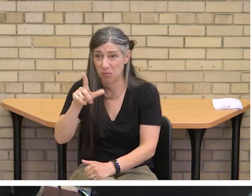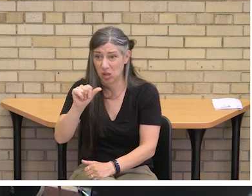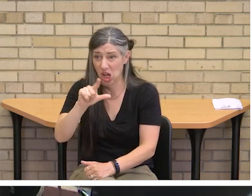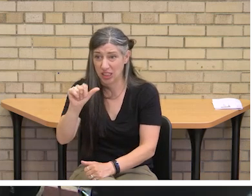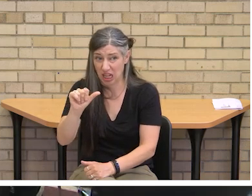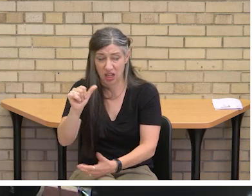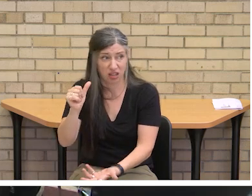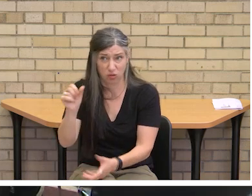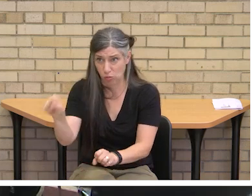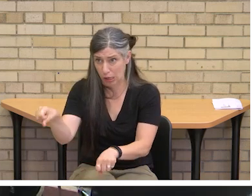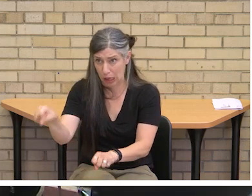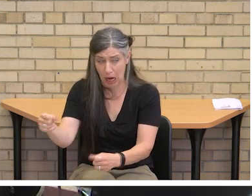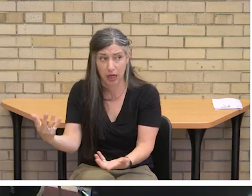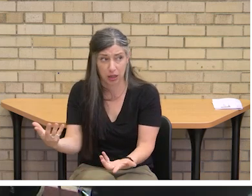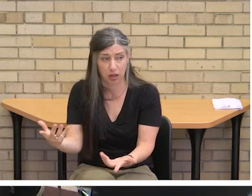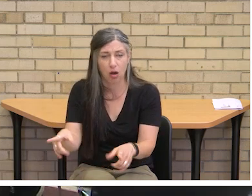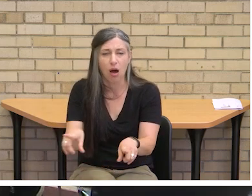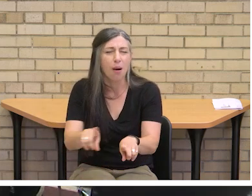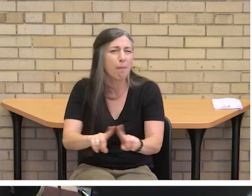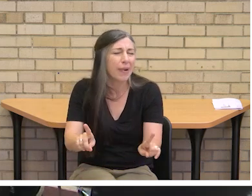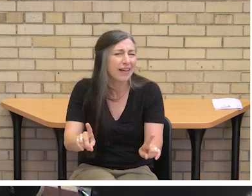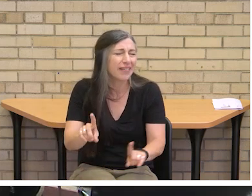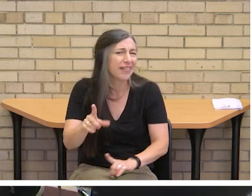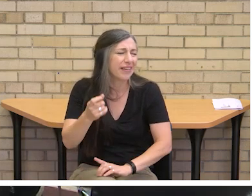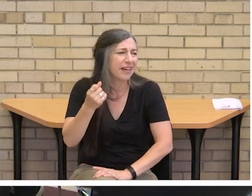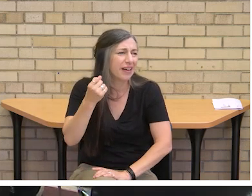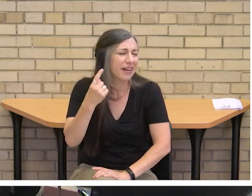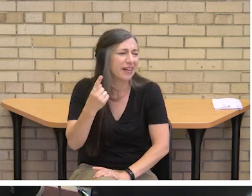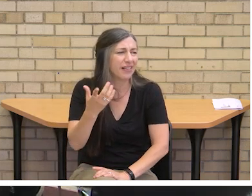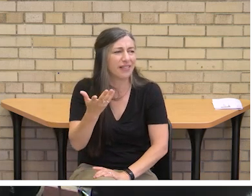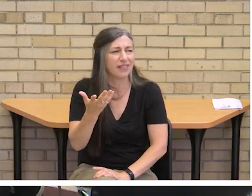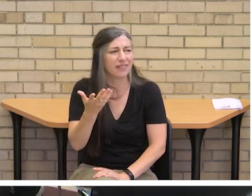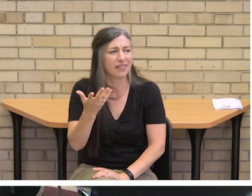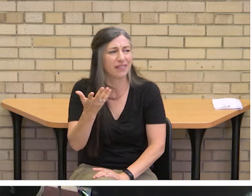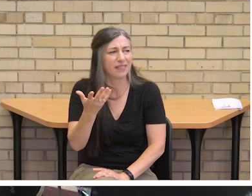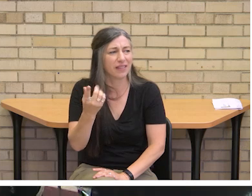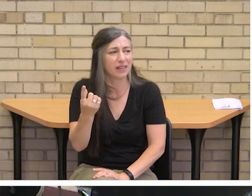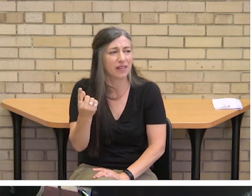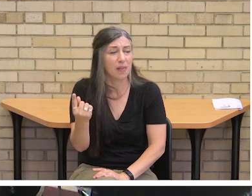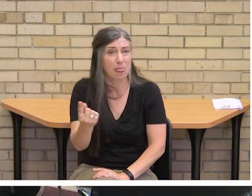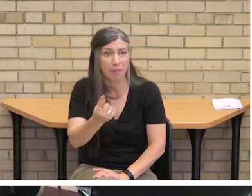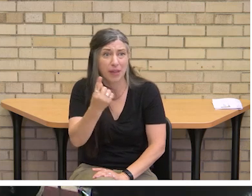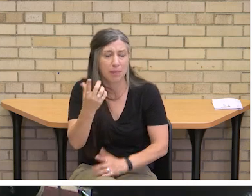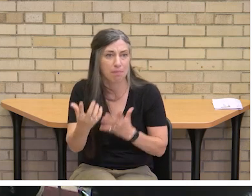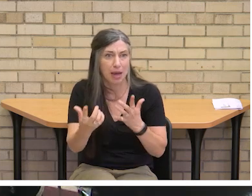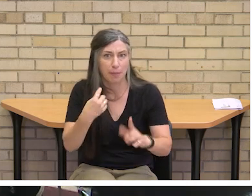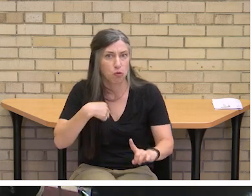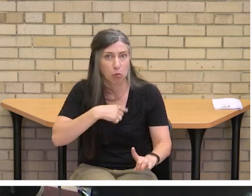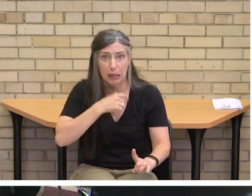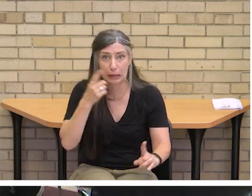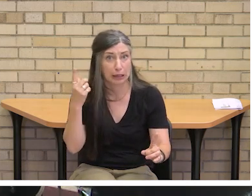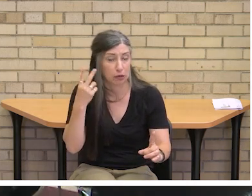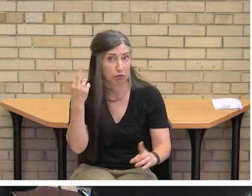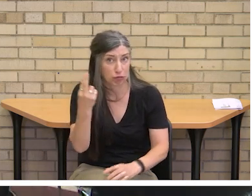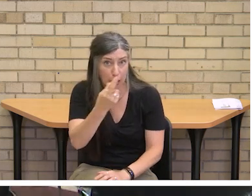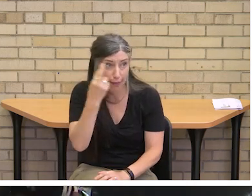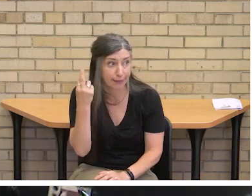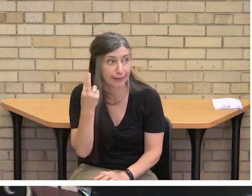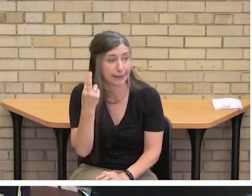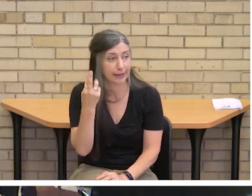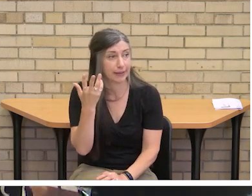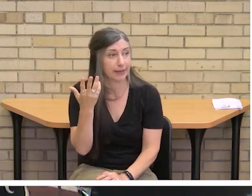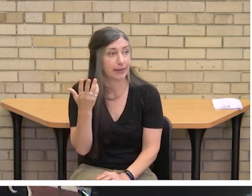That's certainly possible, but it seems to me that one thing that was overlooked in the